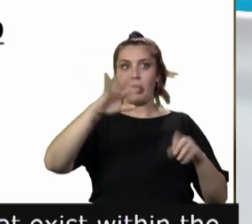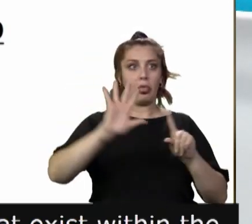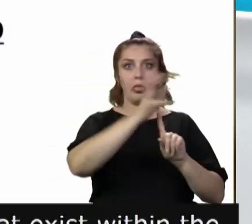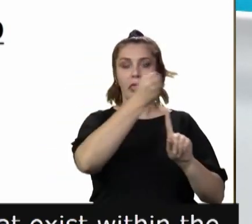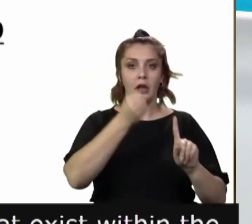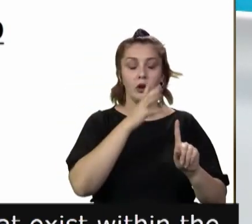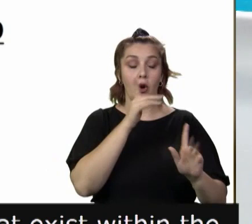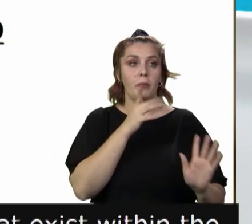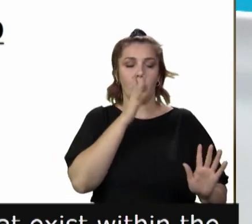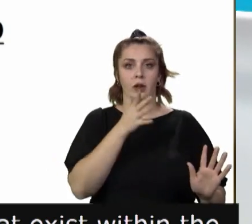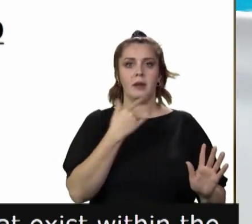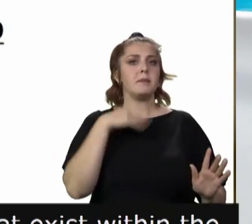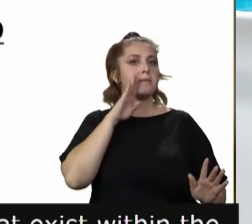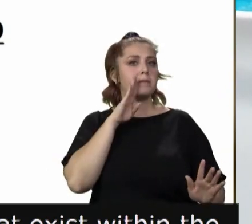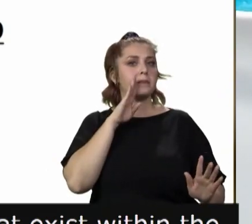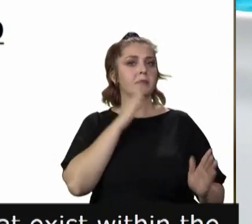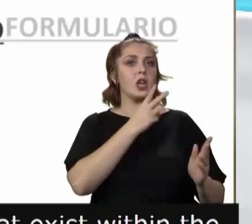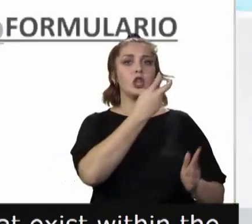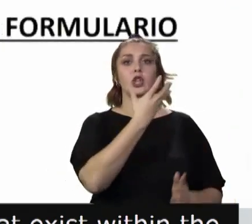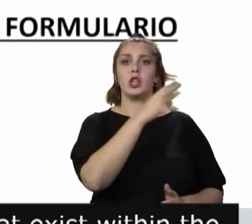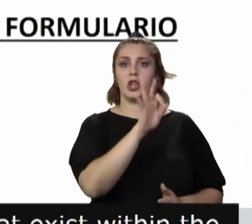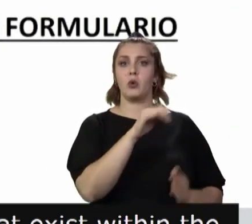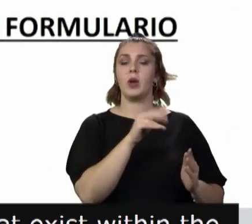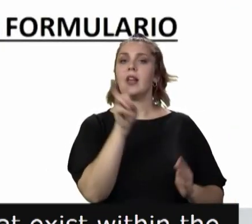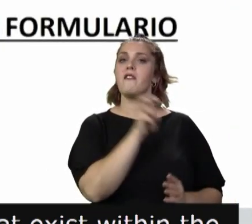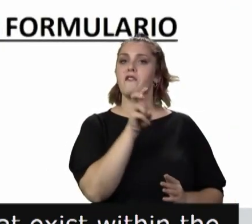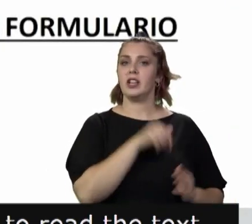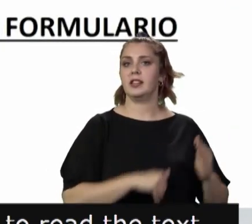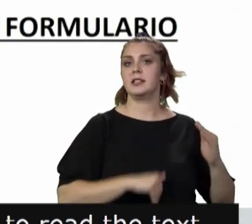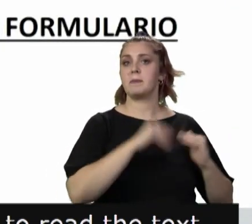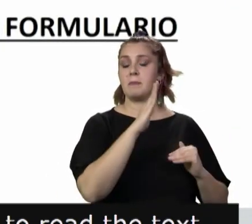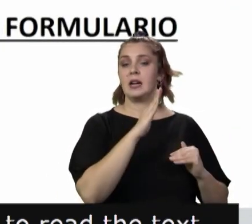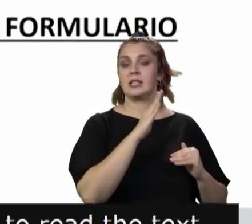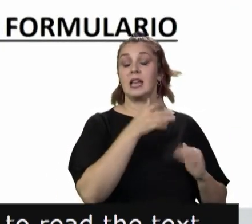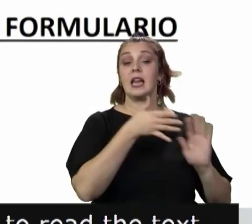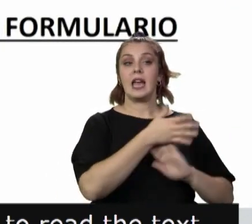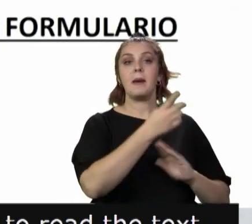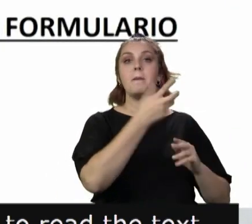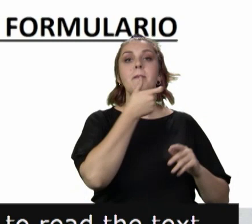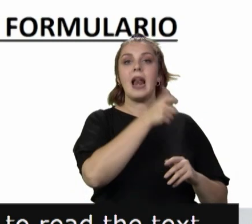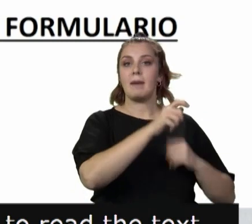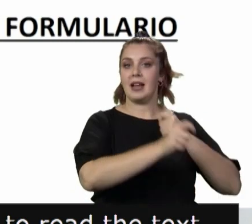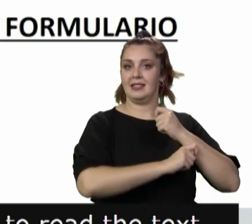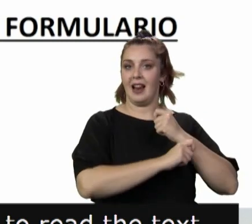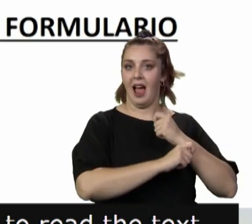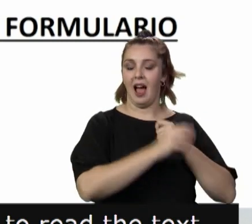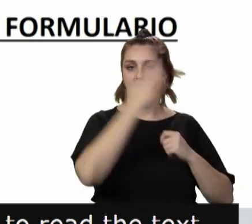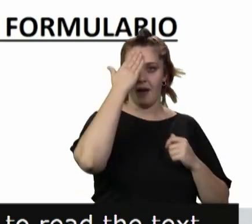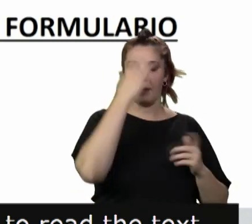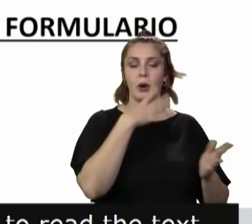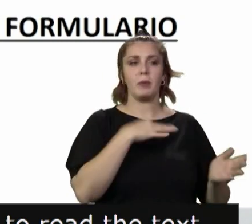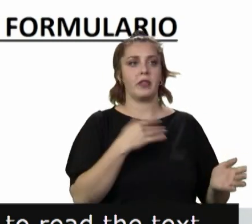detected by the automatic algorithm for searching? As I said, we have these 250 sources and the